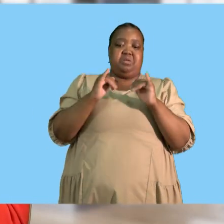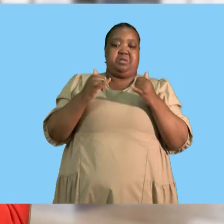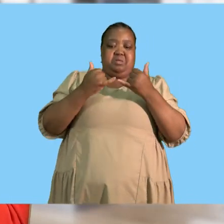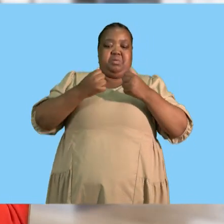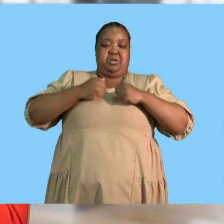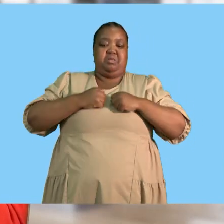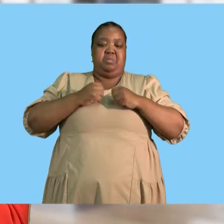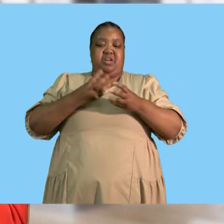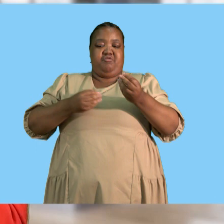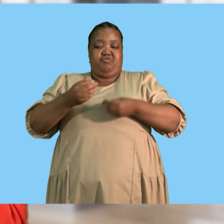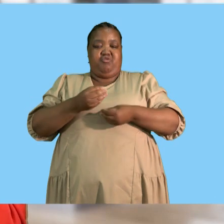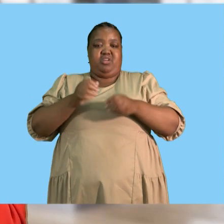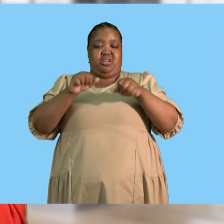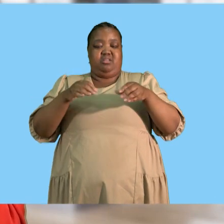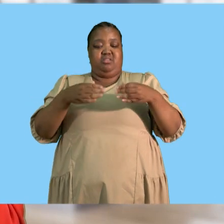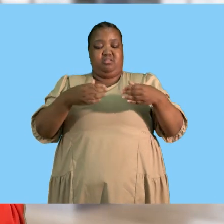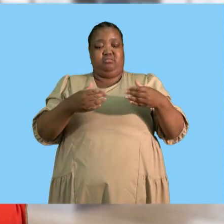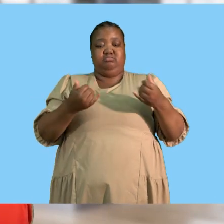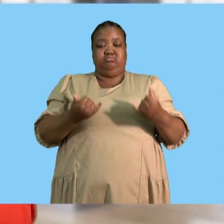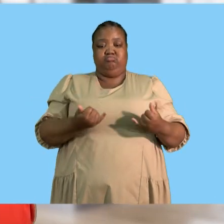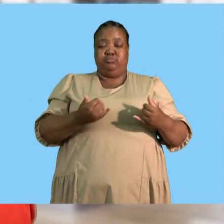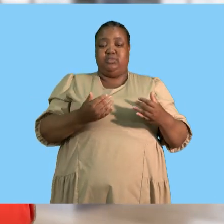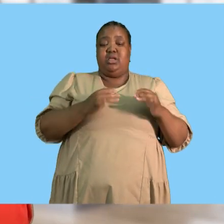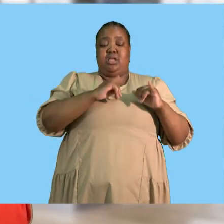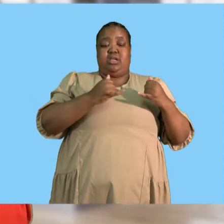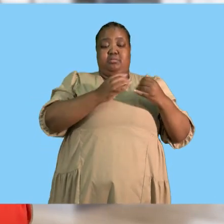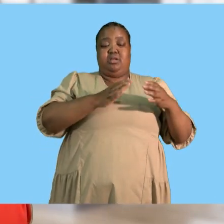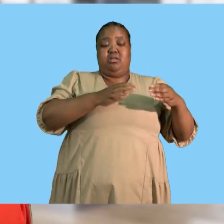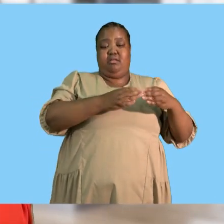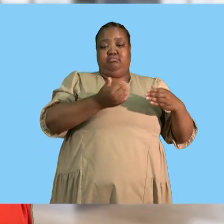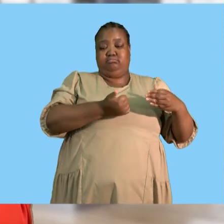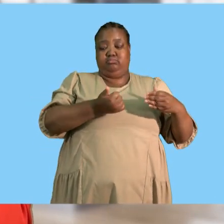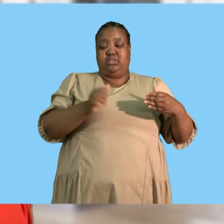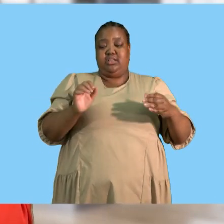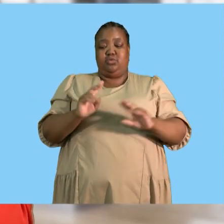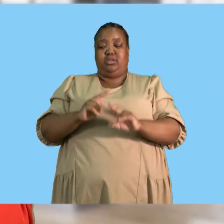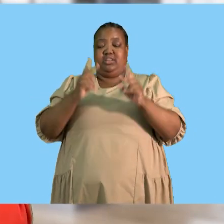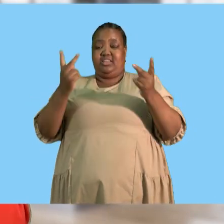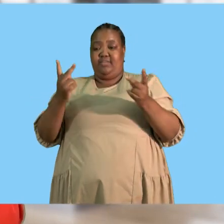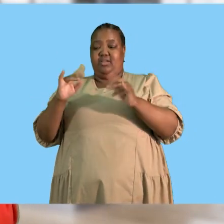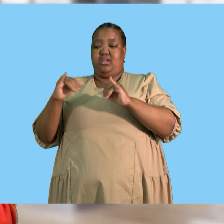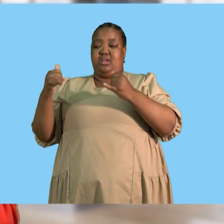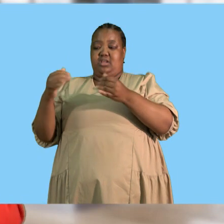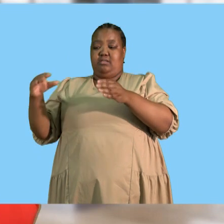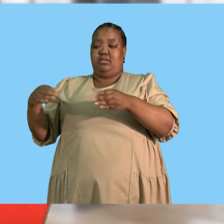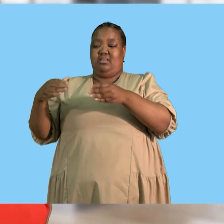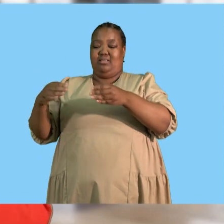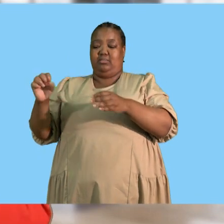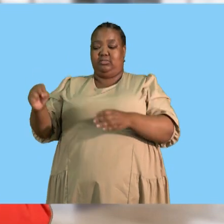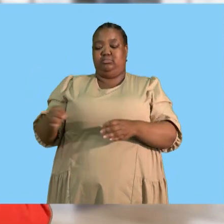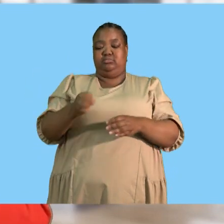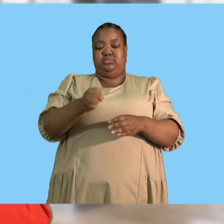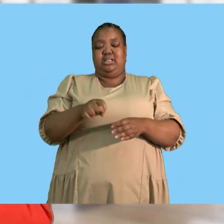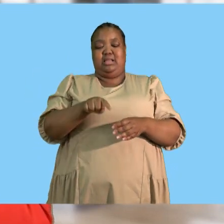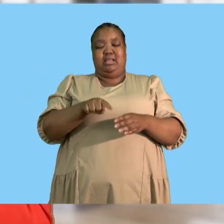I decide to hire a private company or a different company to do cleaning on my